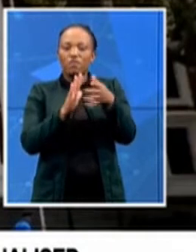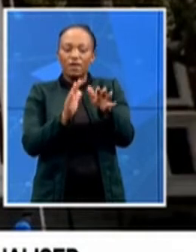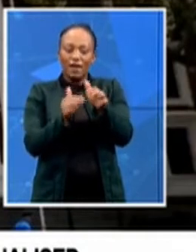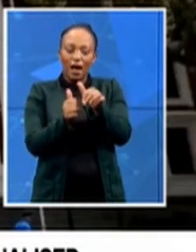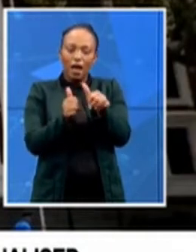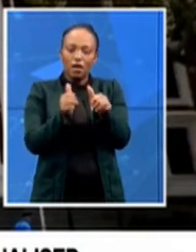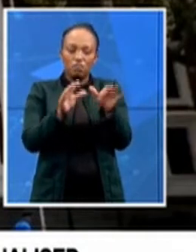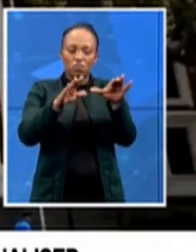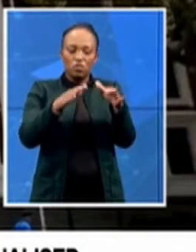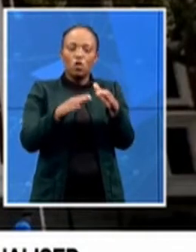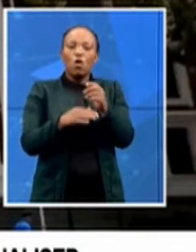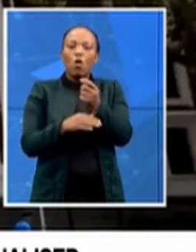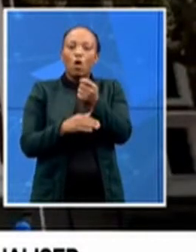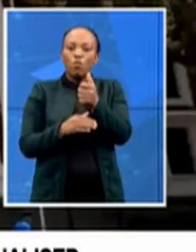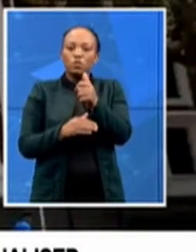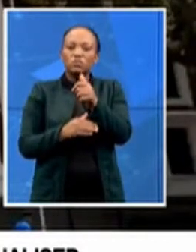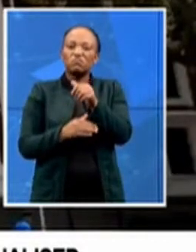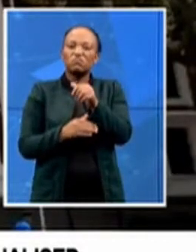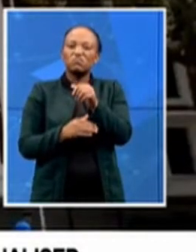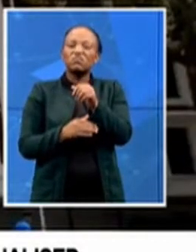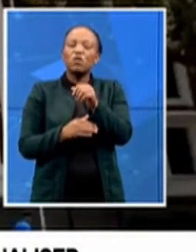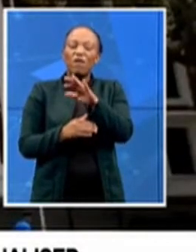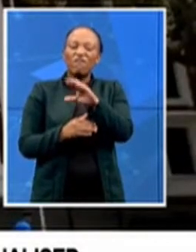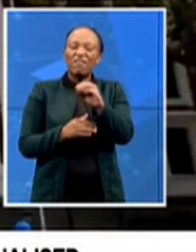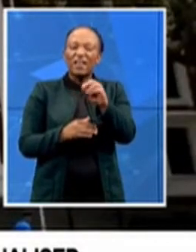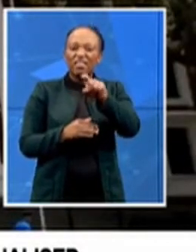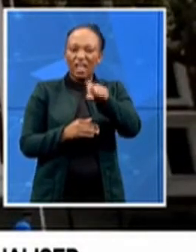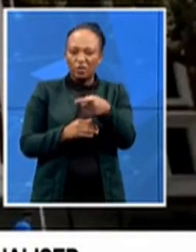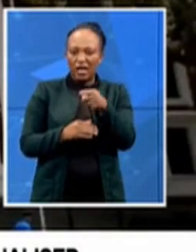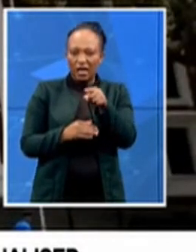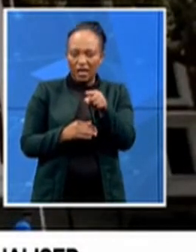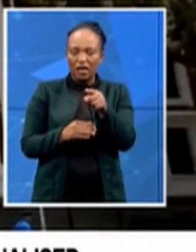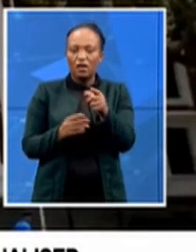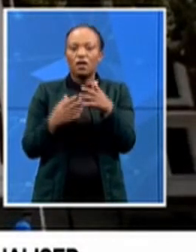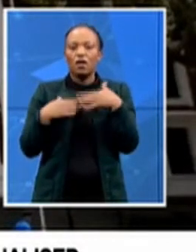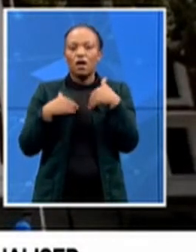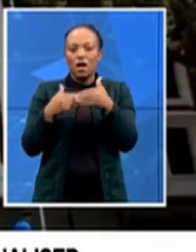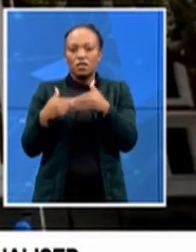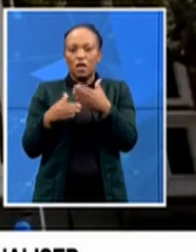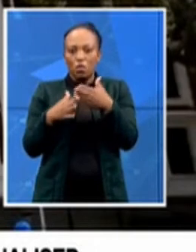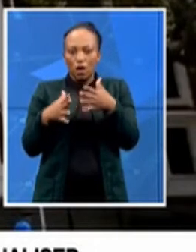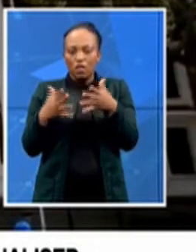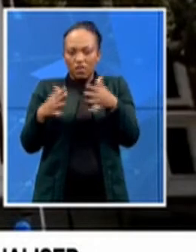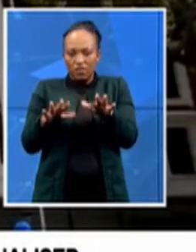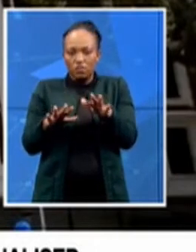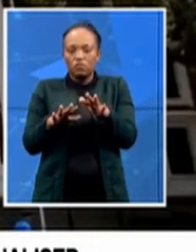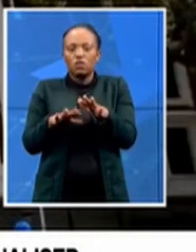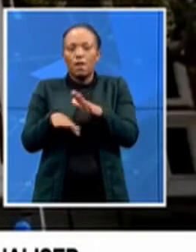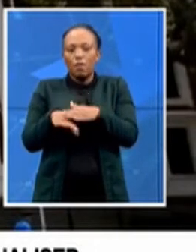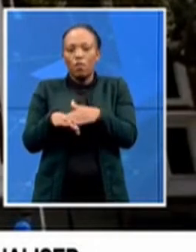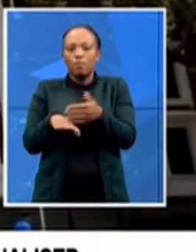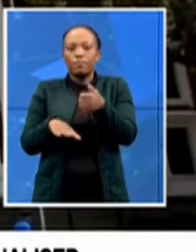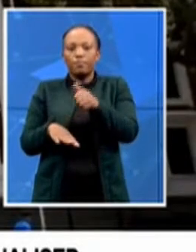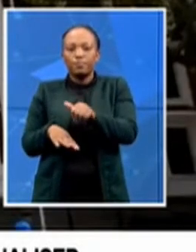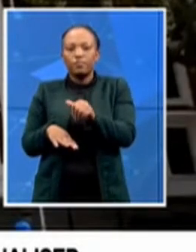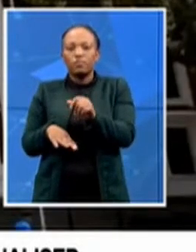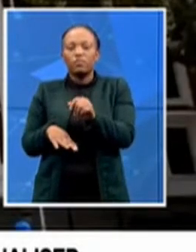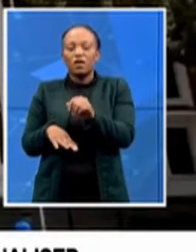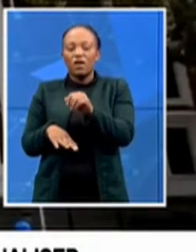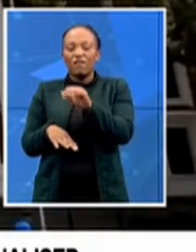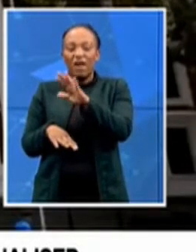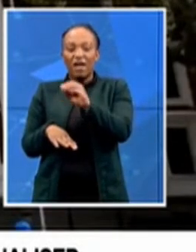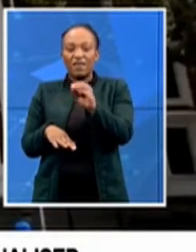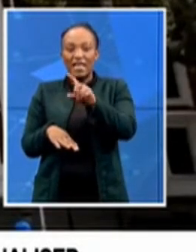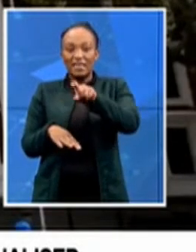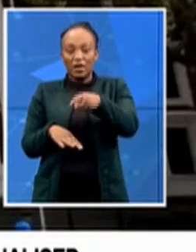workers. Since then, as has been indicated, another just over half a million health workers have had the first